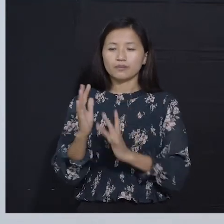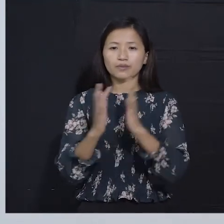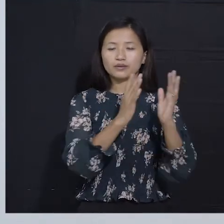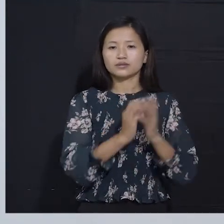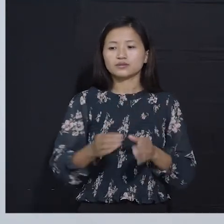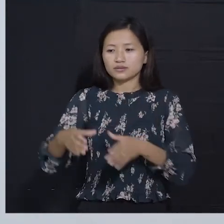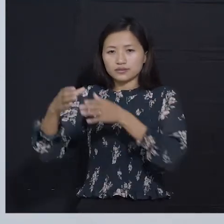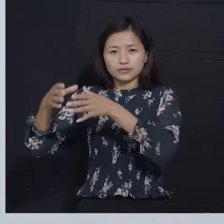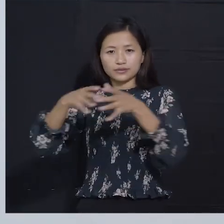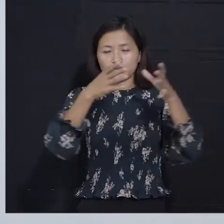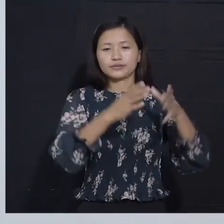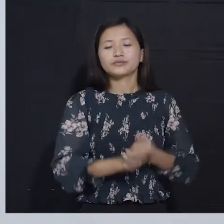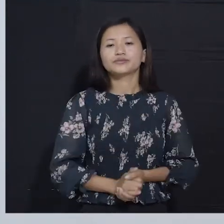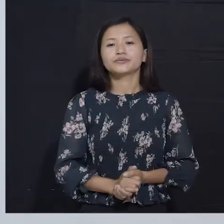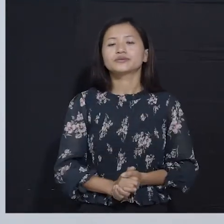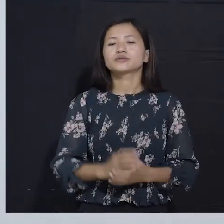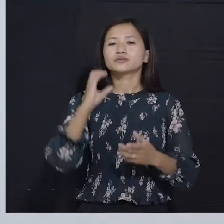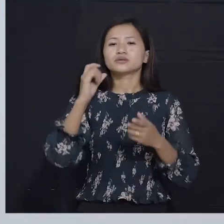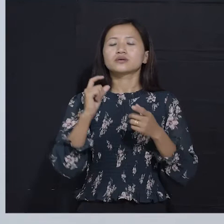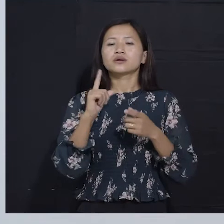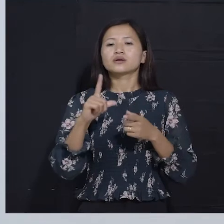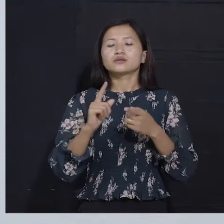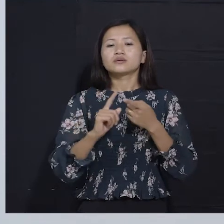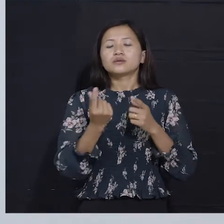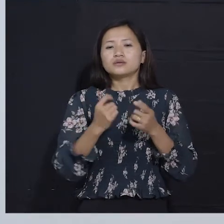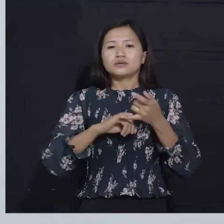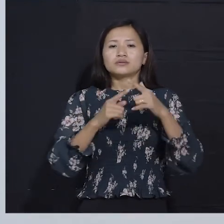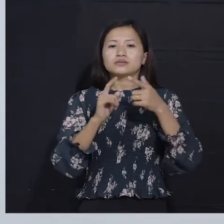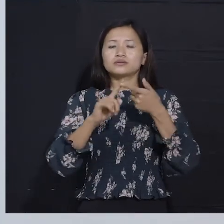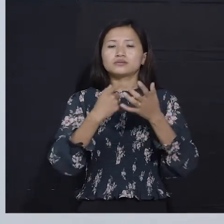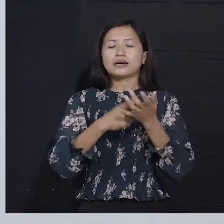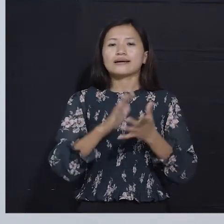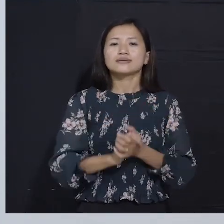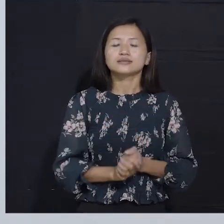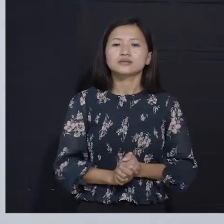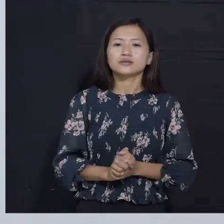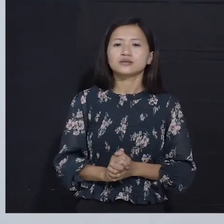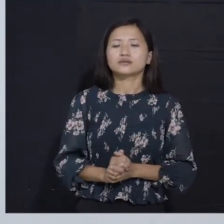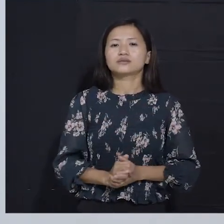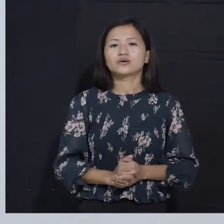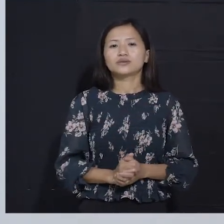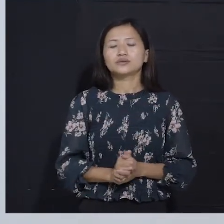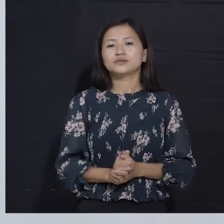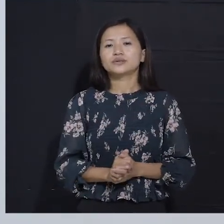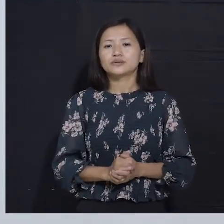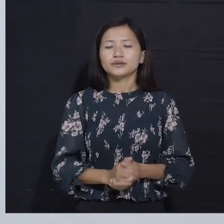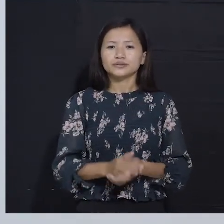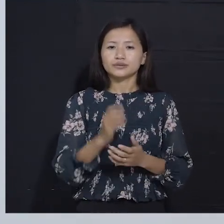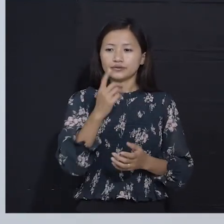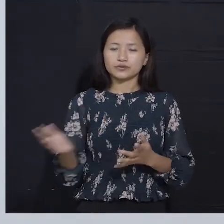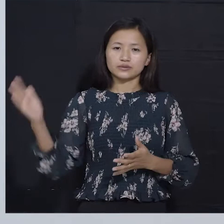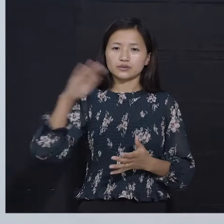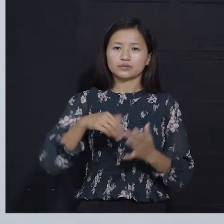called a cluster. We can use the word cluster even to mention two stars, right? A cluster of stars. You have